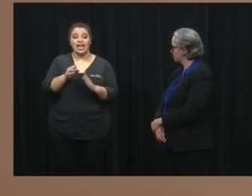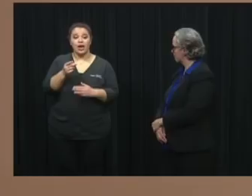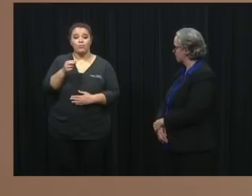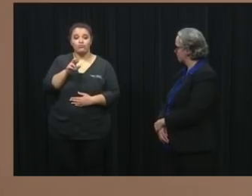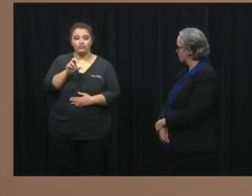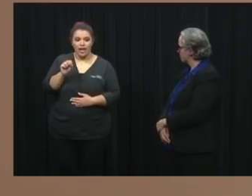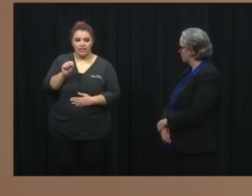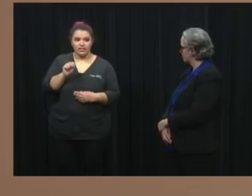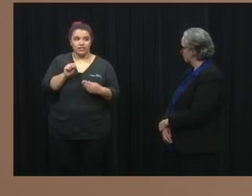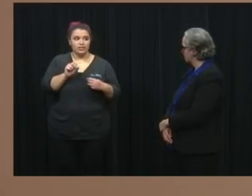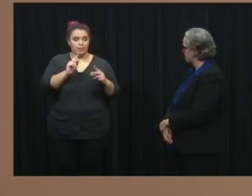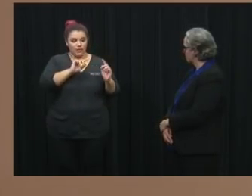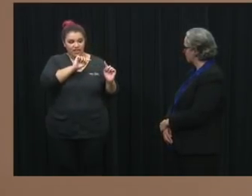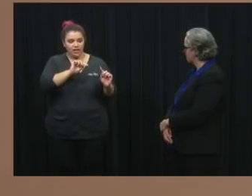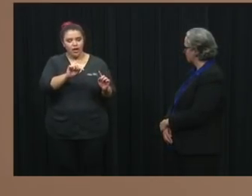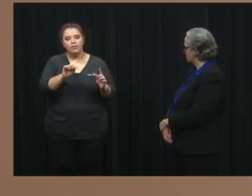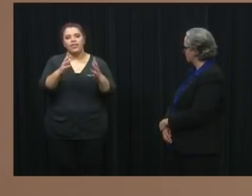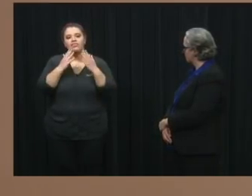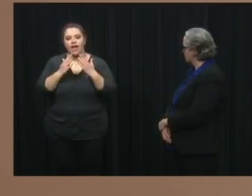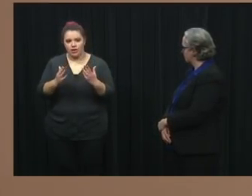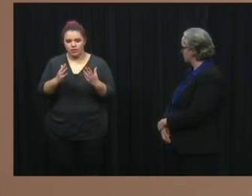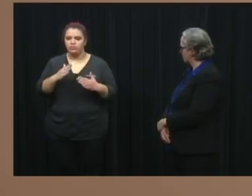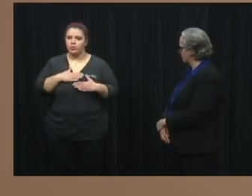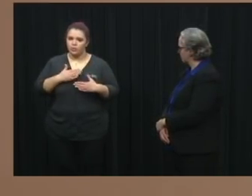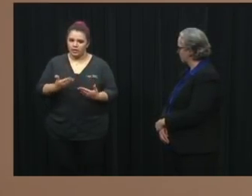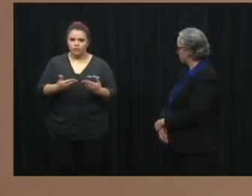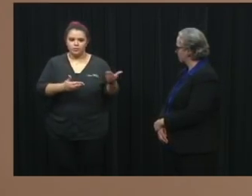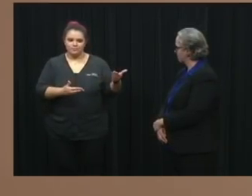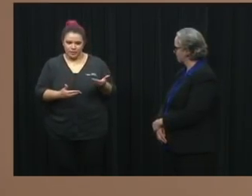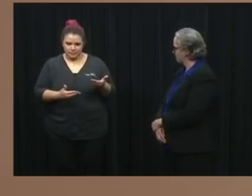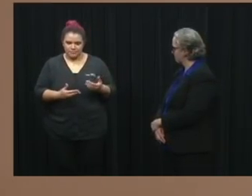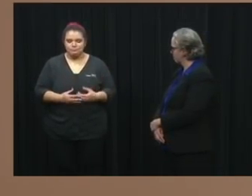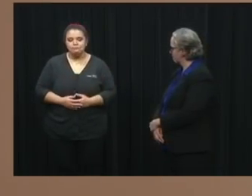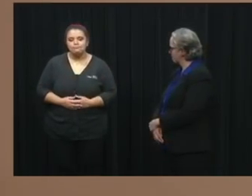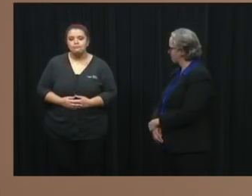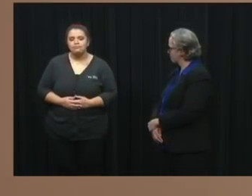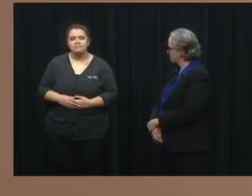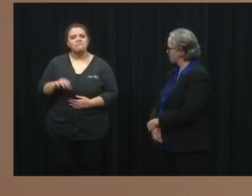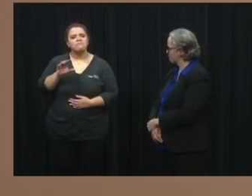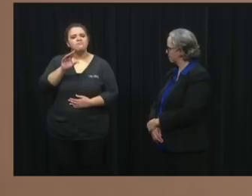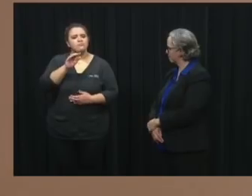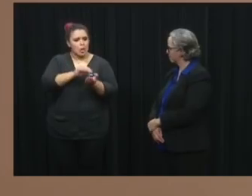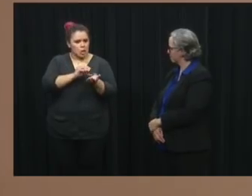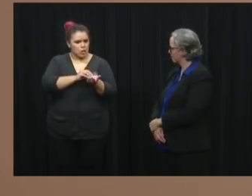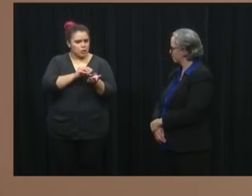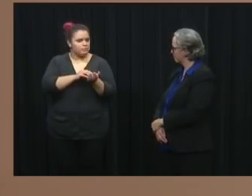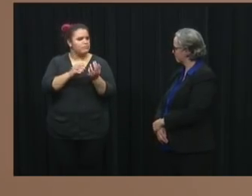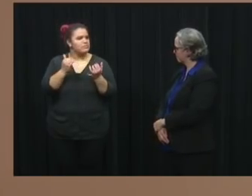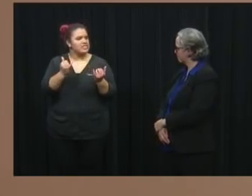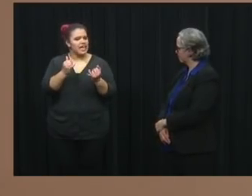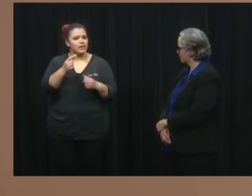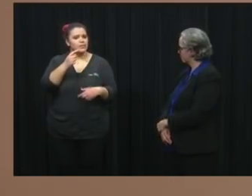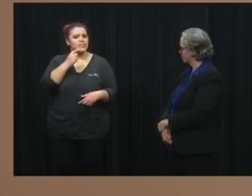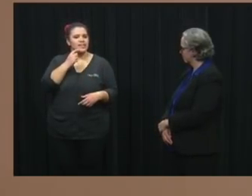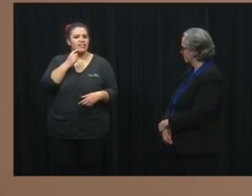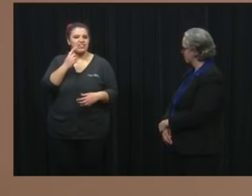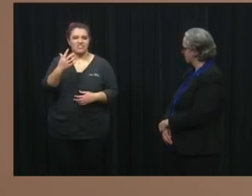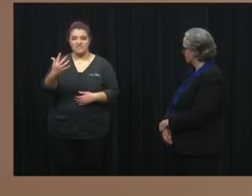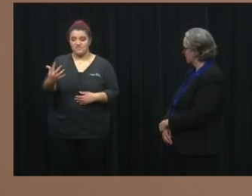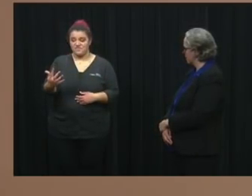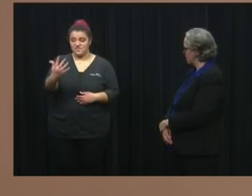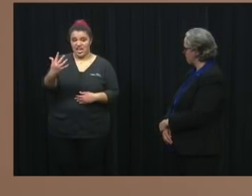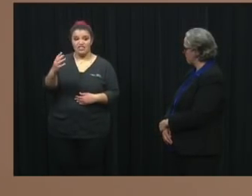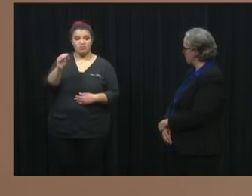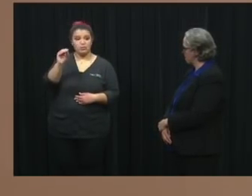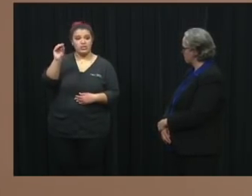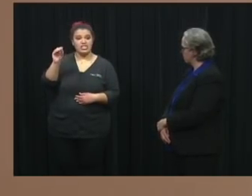us. I just want to go back to the number that you gave today, Dr. Acton, about 5% positive. And I've